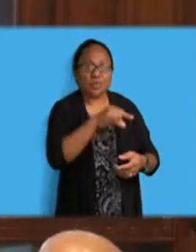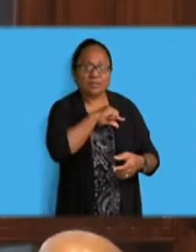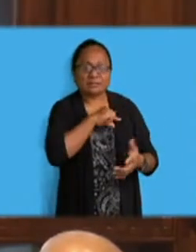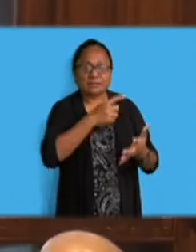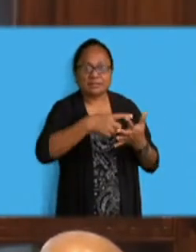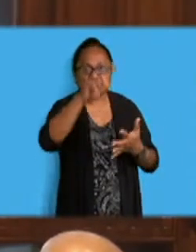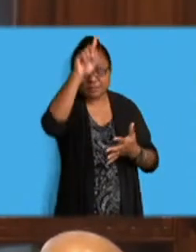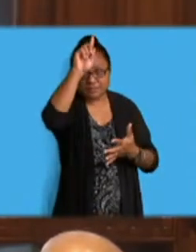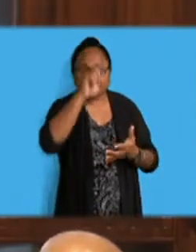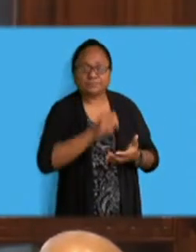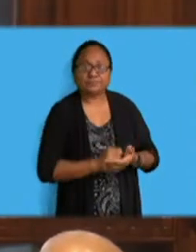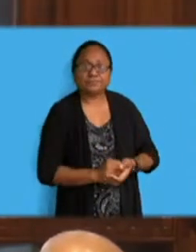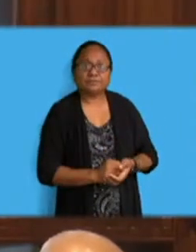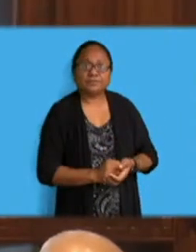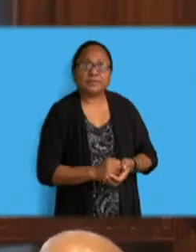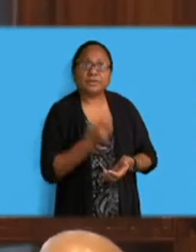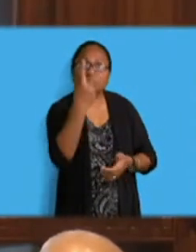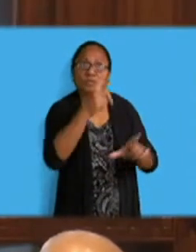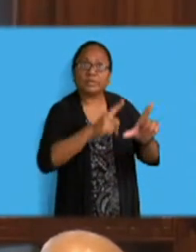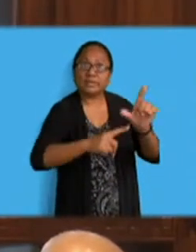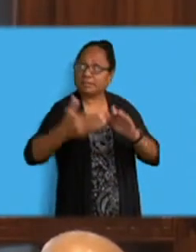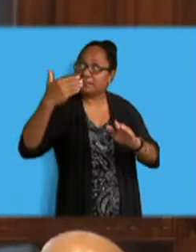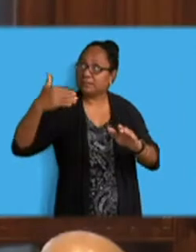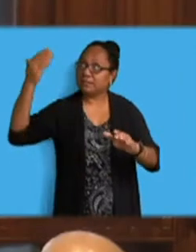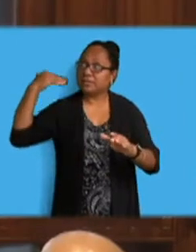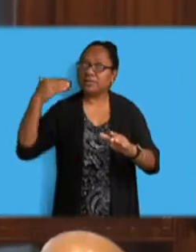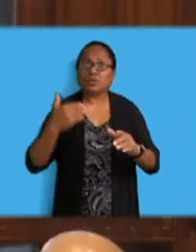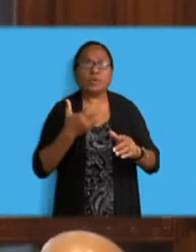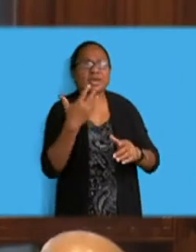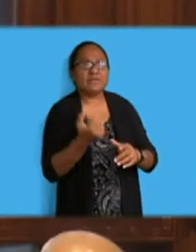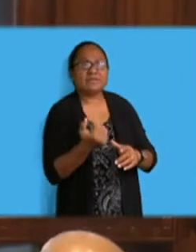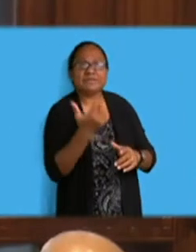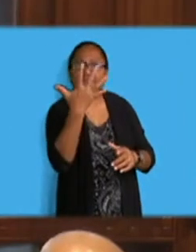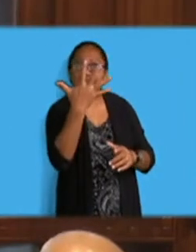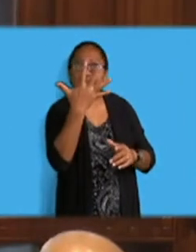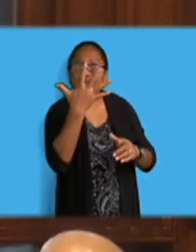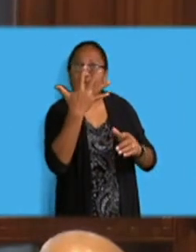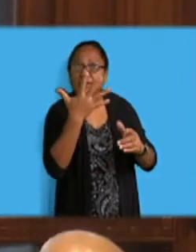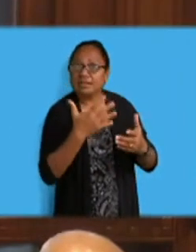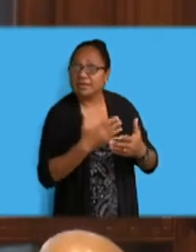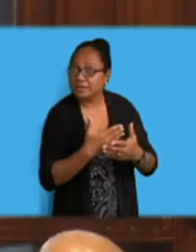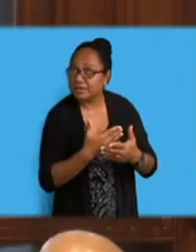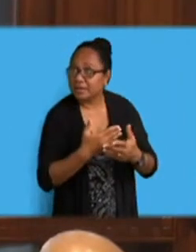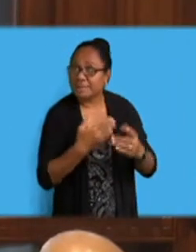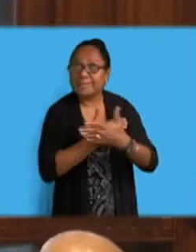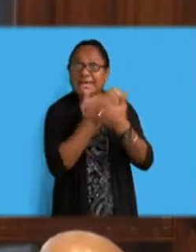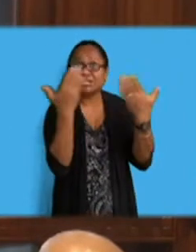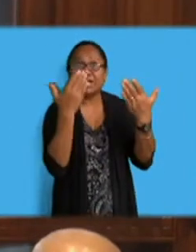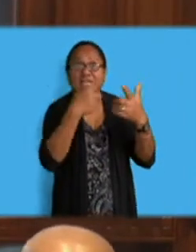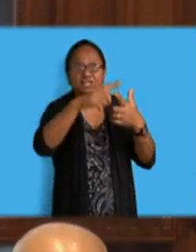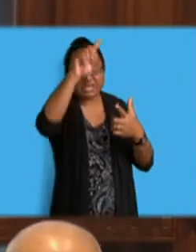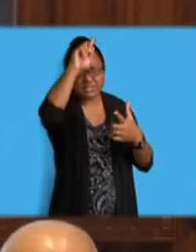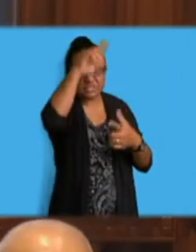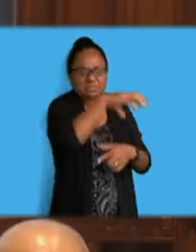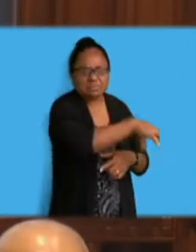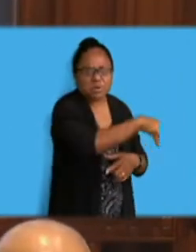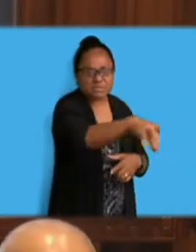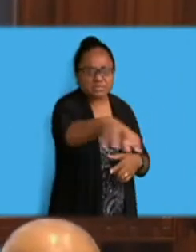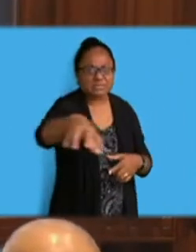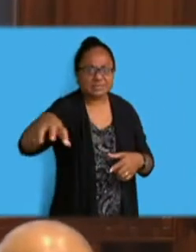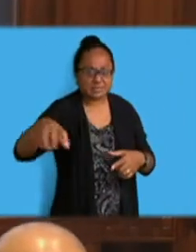over the last 2 years, we've had 5 major education forums organized throughout